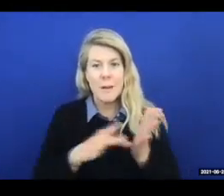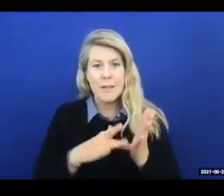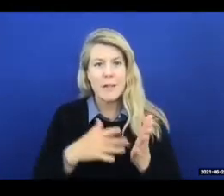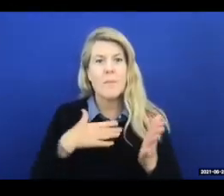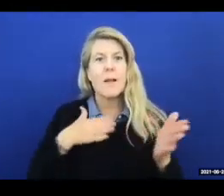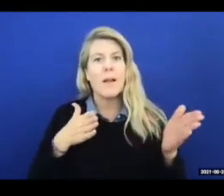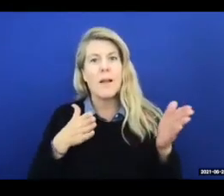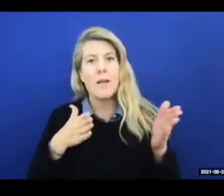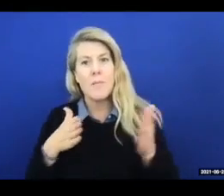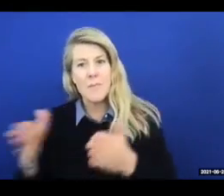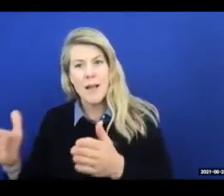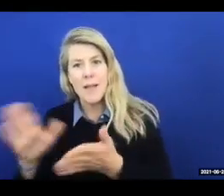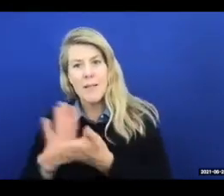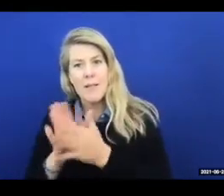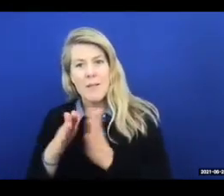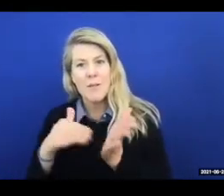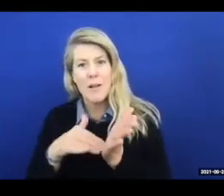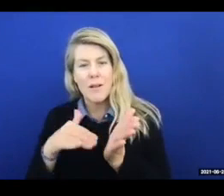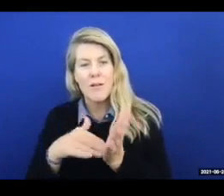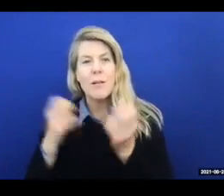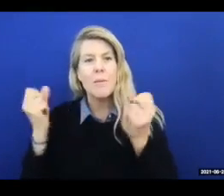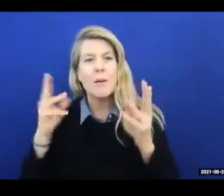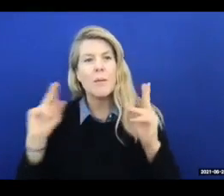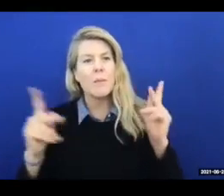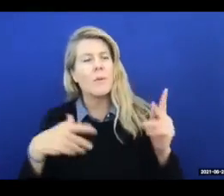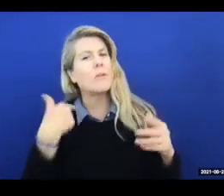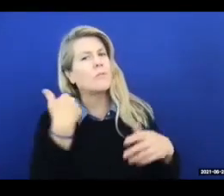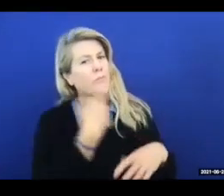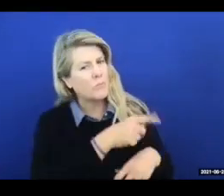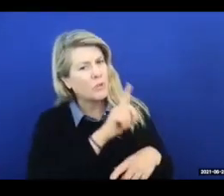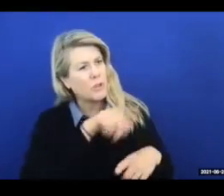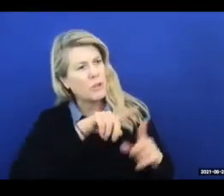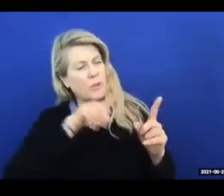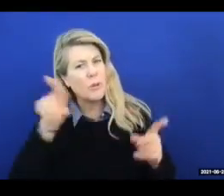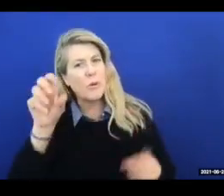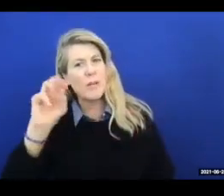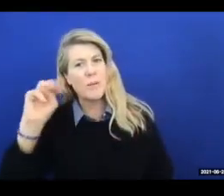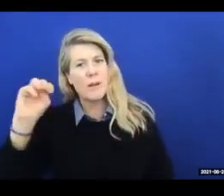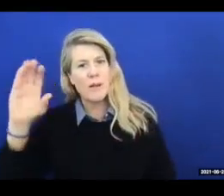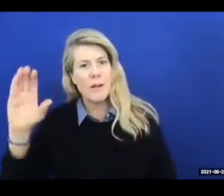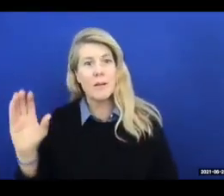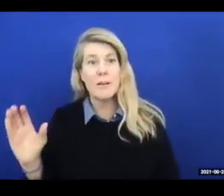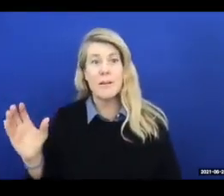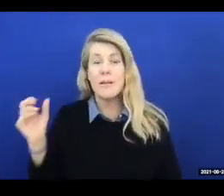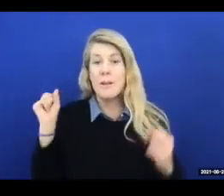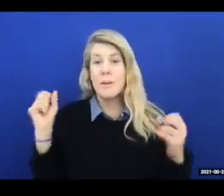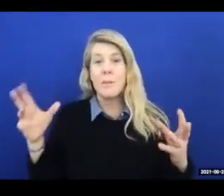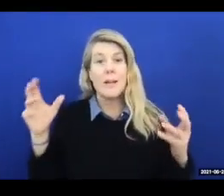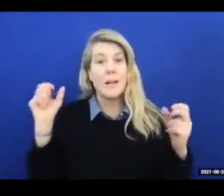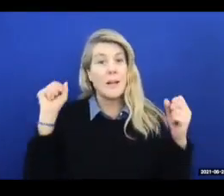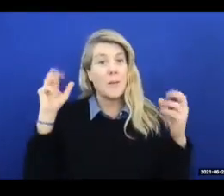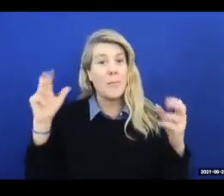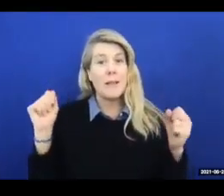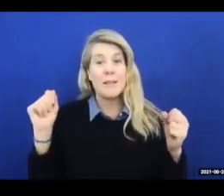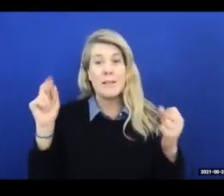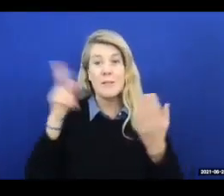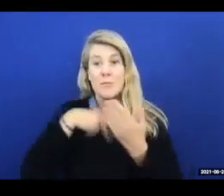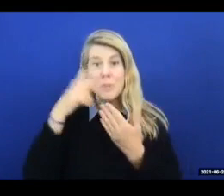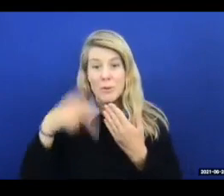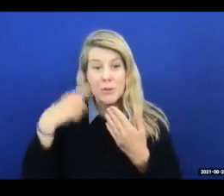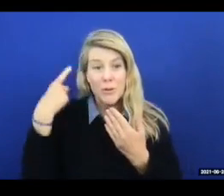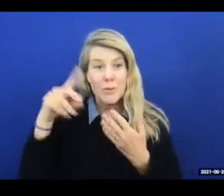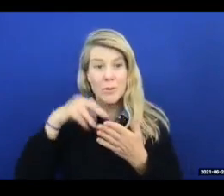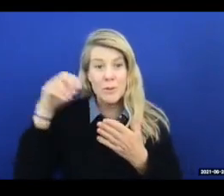a doctor. A lot of people talked to me about Santa Monica College. There were so many amazing programs for students